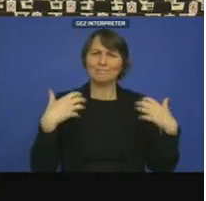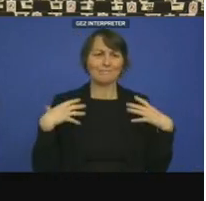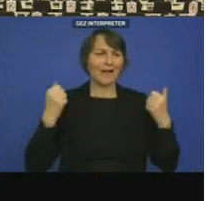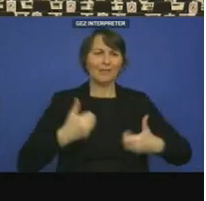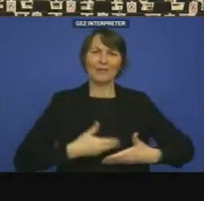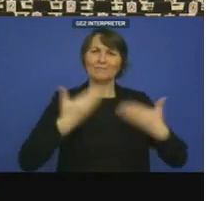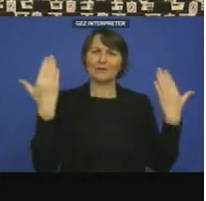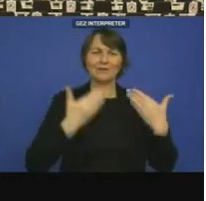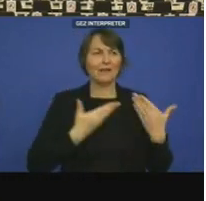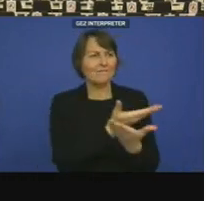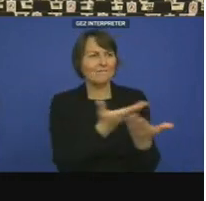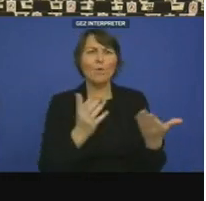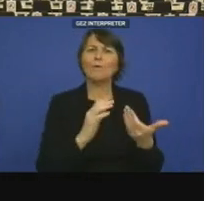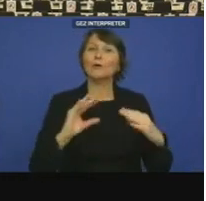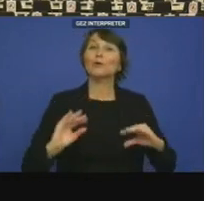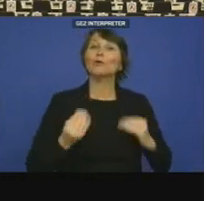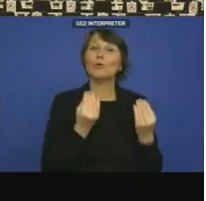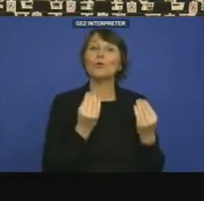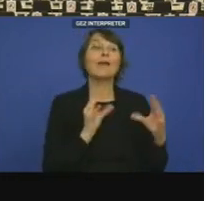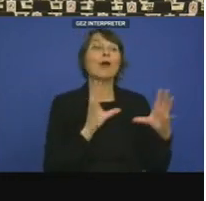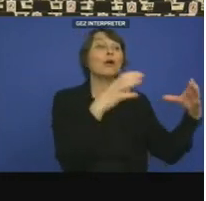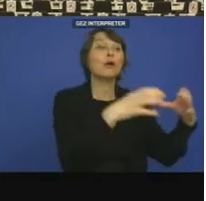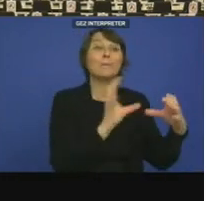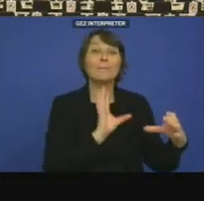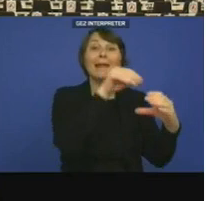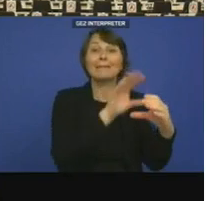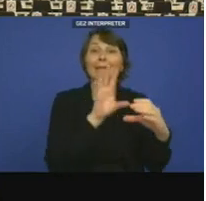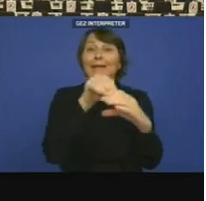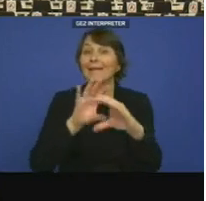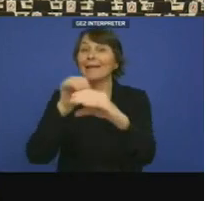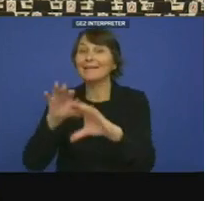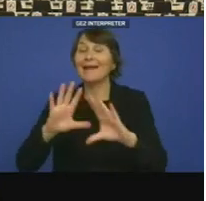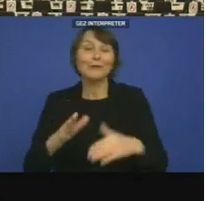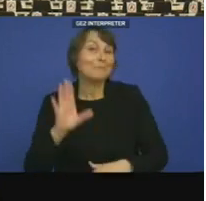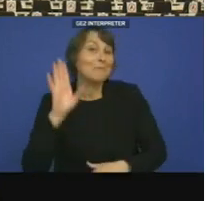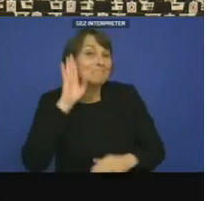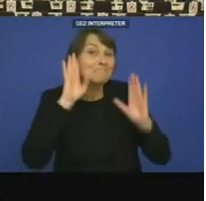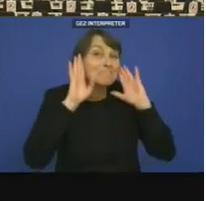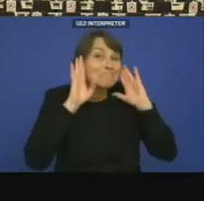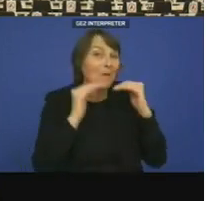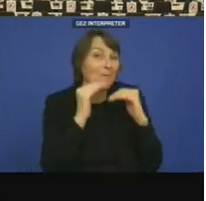Ideas Labs. I look forward to listening to the ideas. So, dear friends,